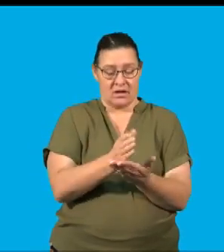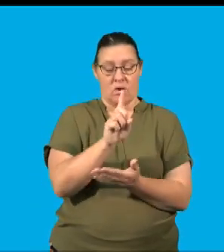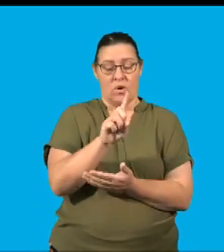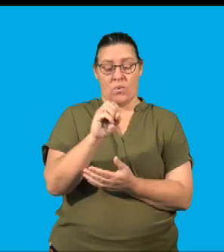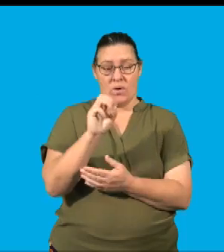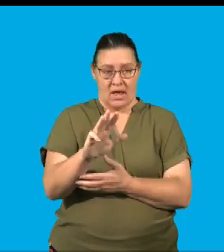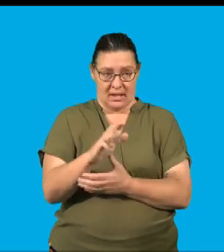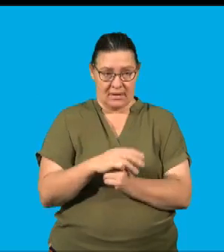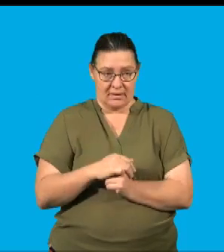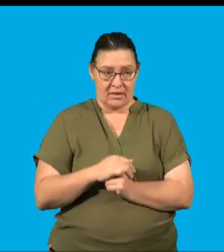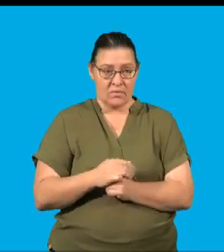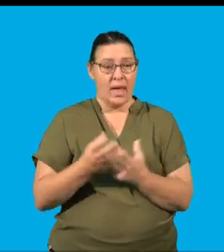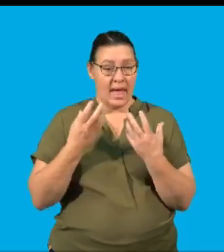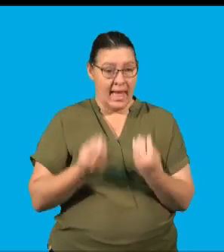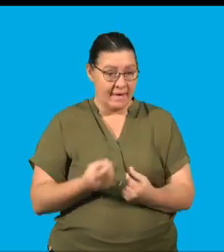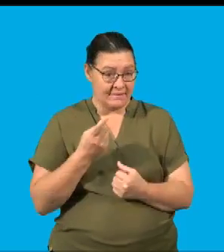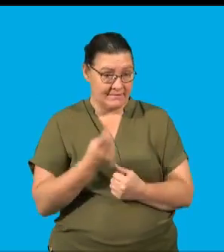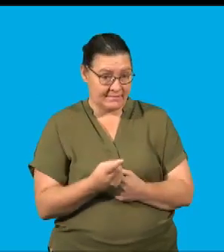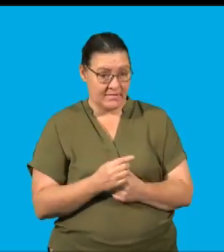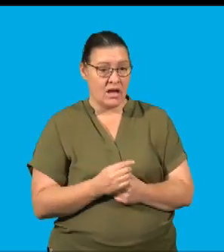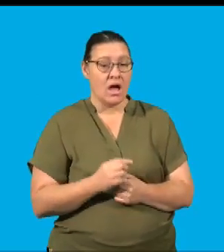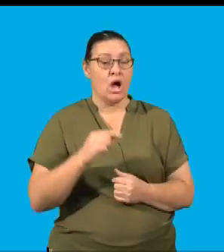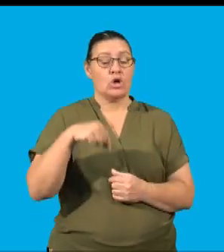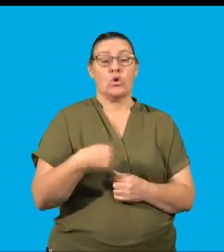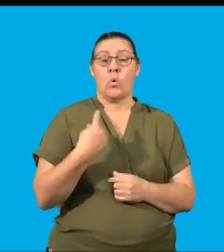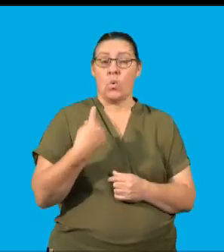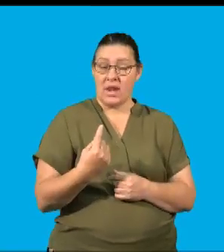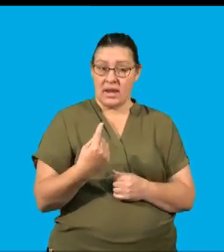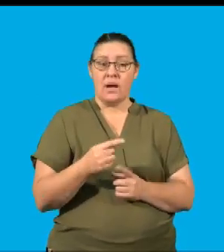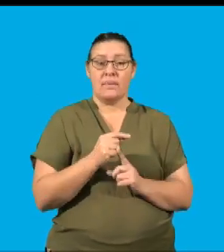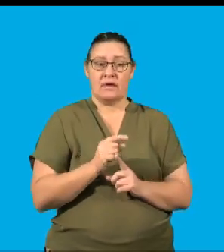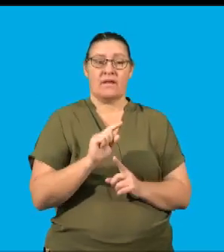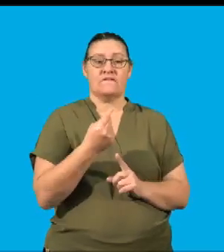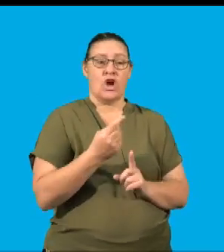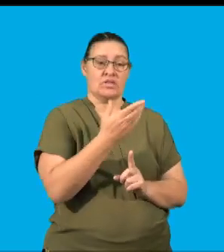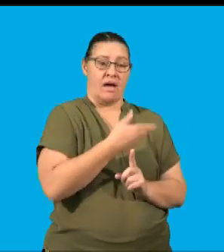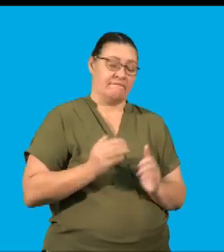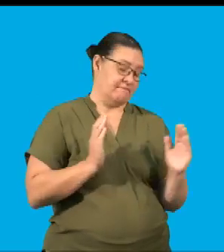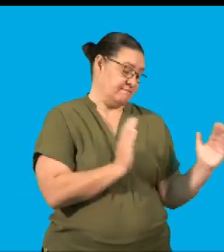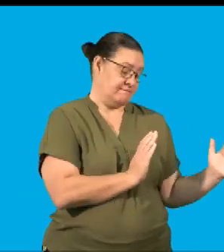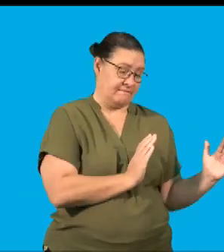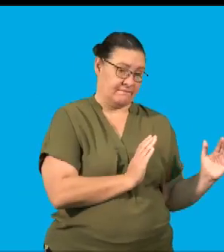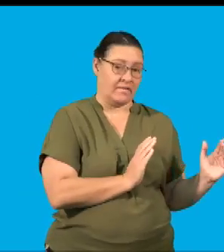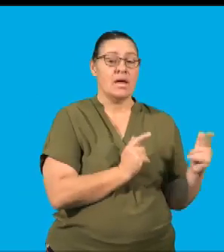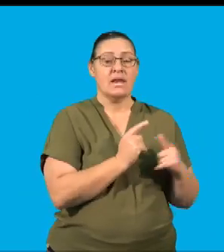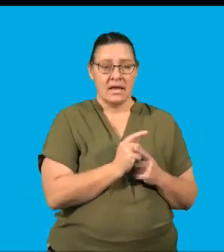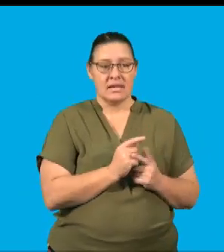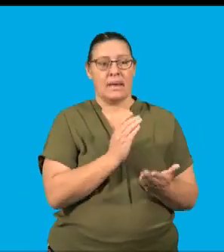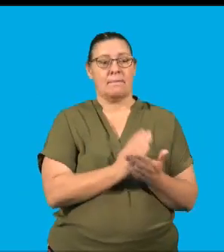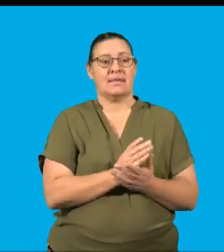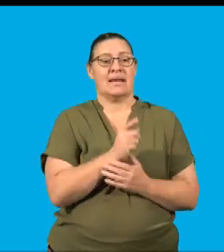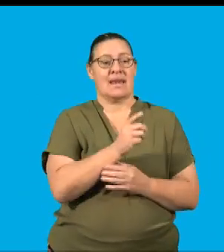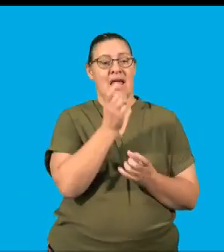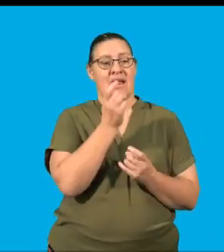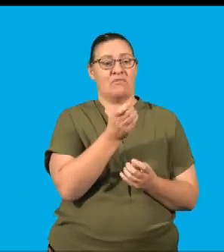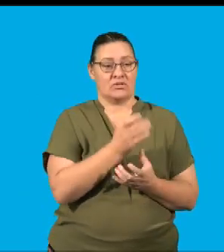got our Q2, to calculate our Q1, we'll focus on the first half of the data. We're looking for the median of this data. So